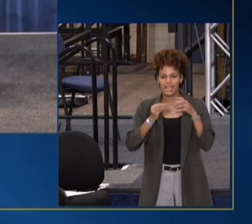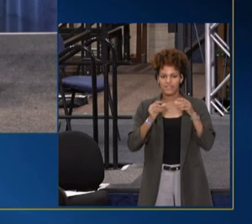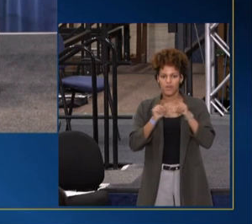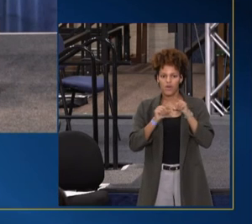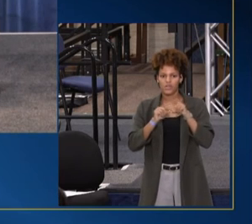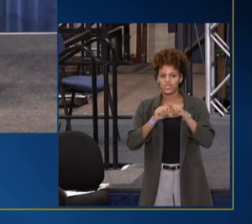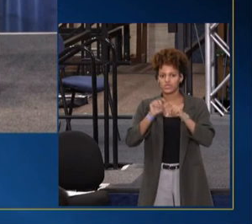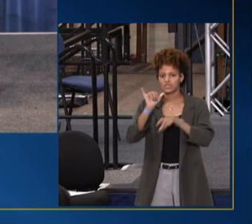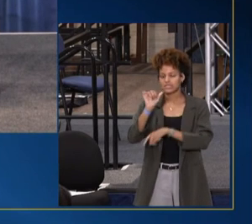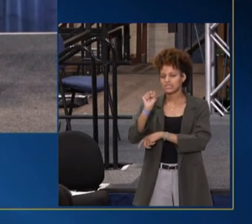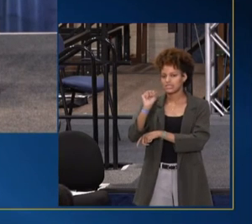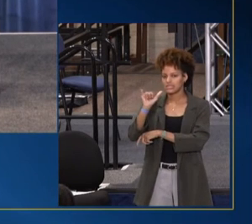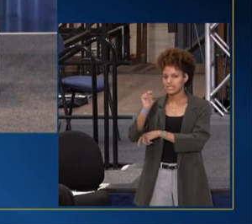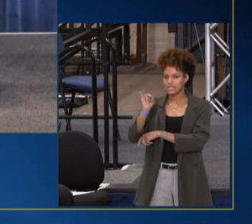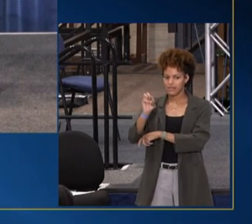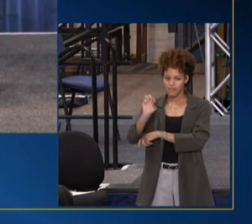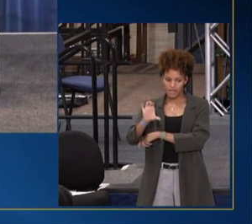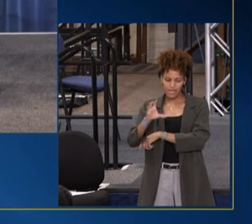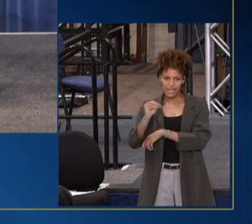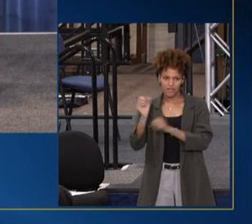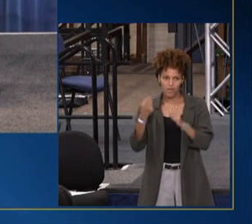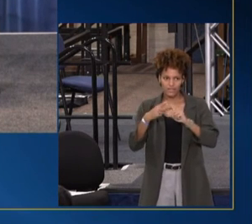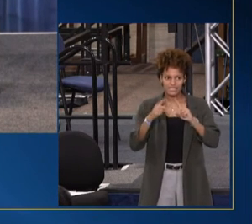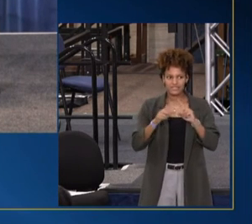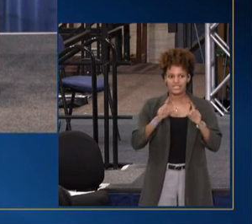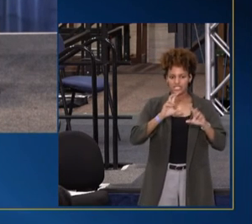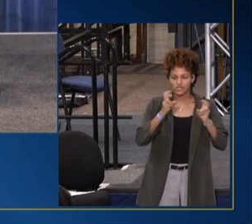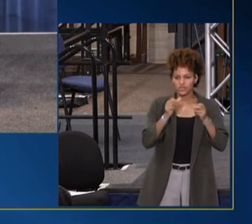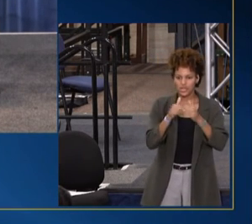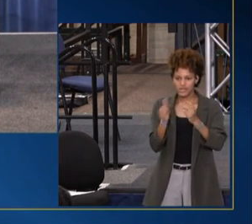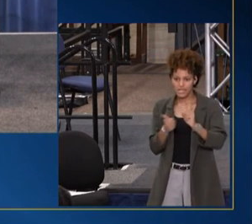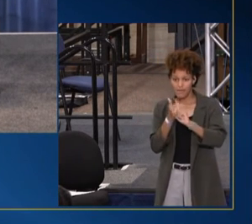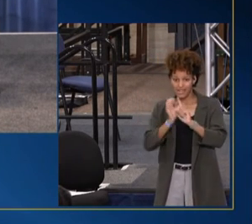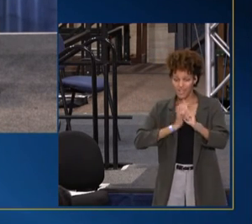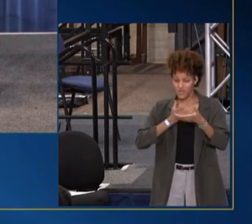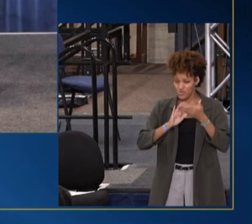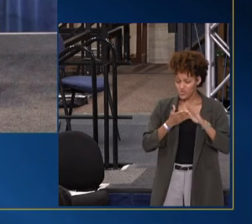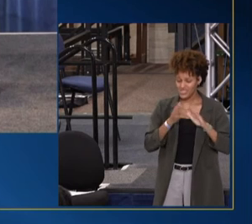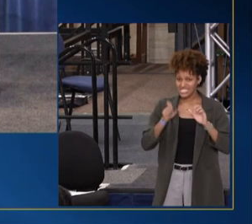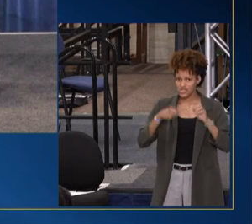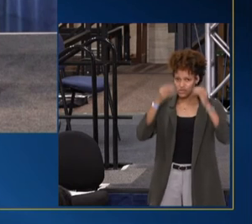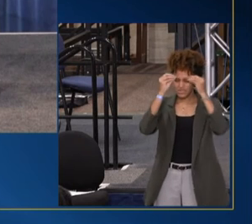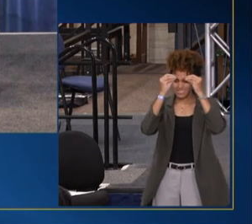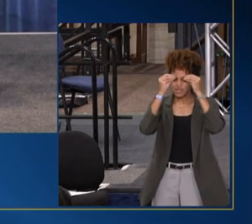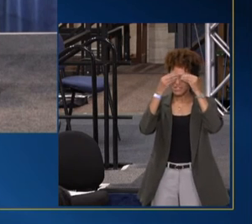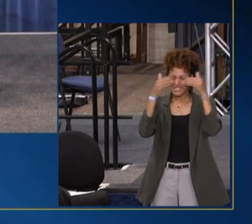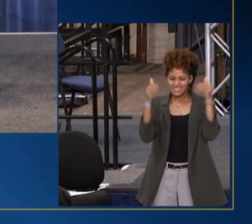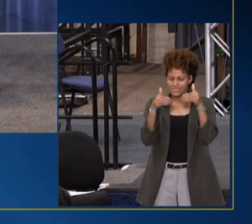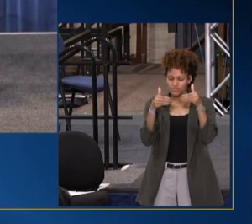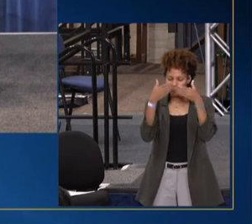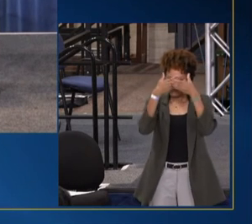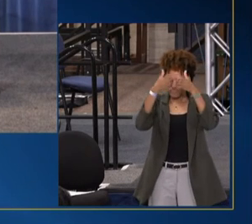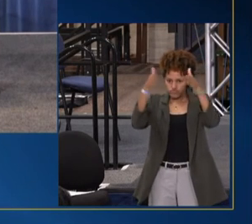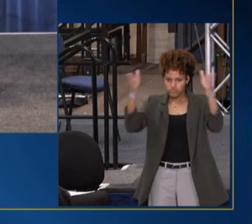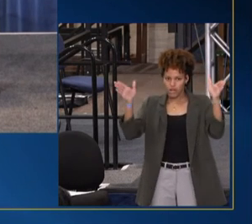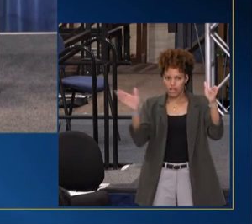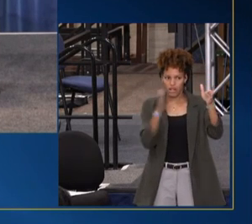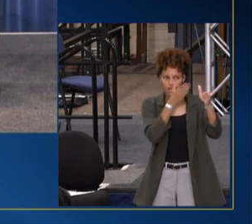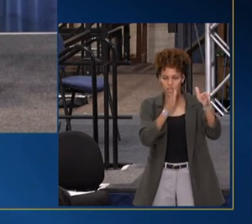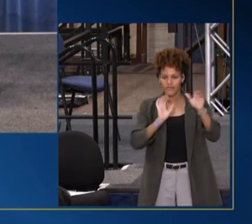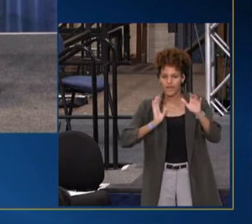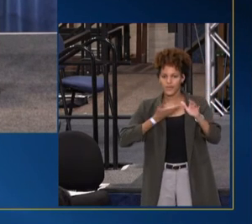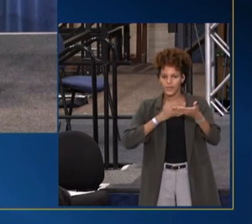and we talk about all of these issues and how they impact our communities, we need to think broadly about our communities and our